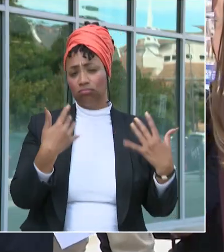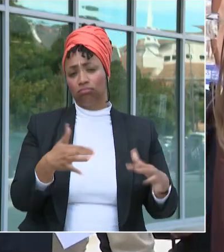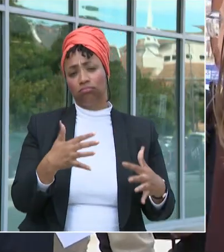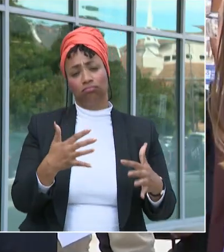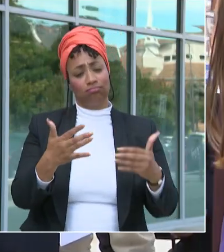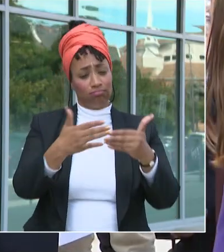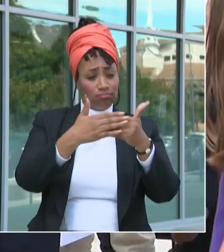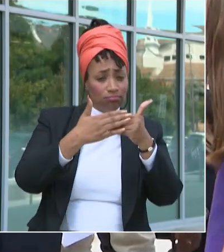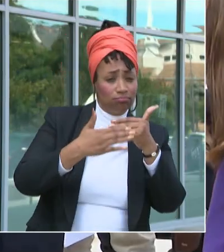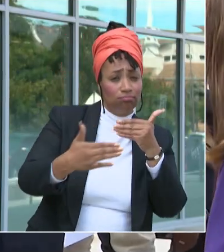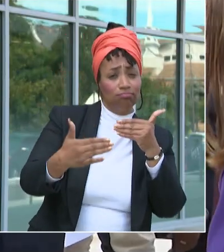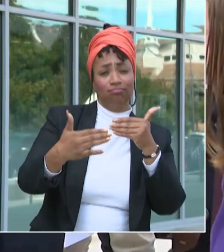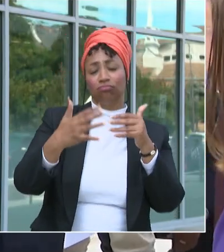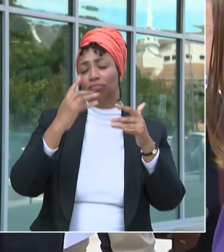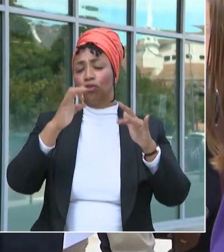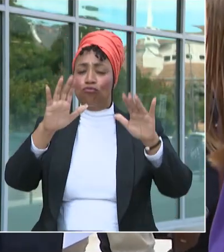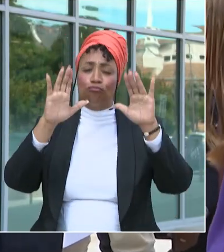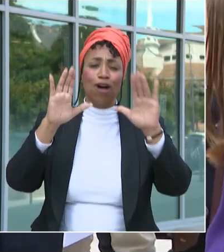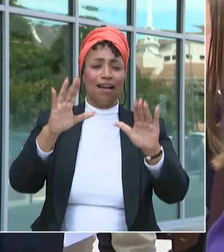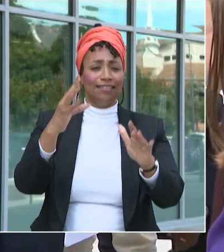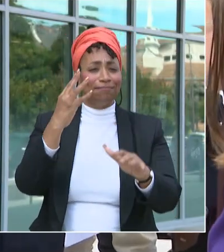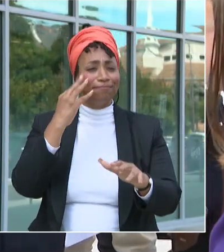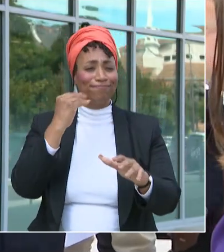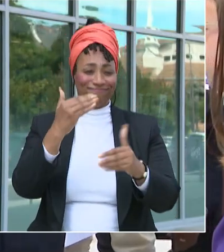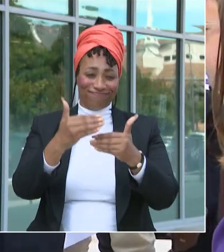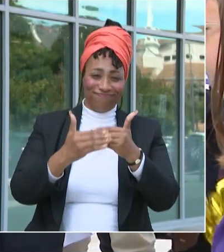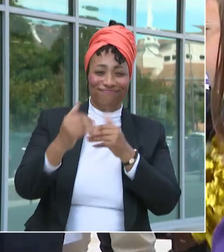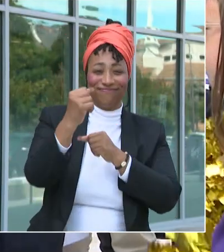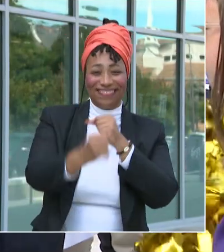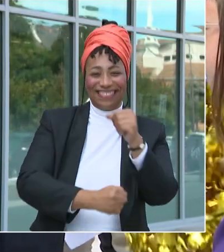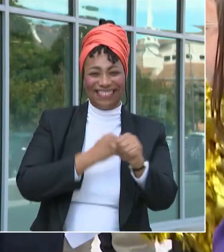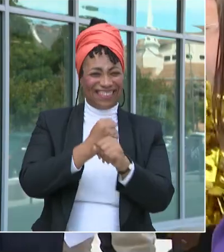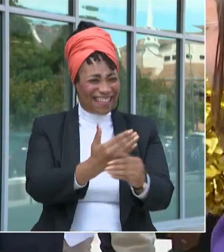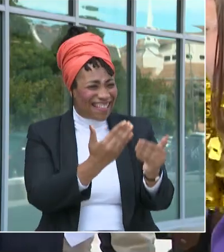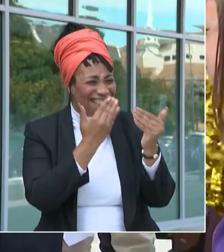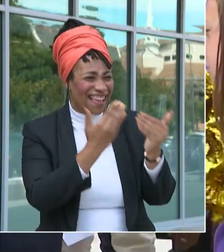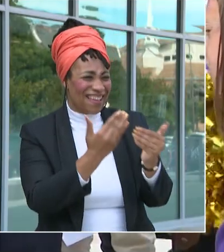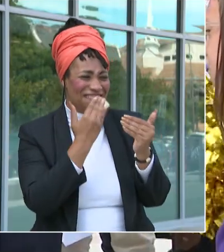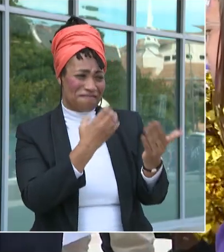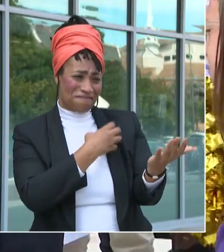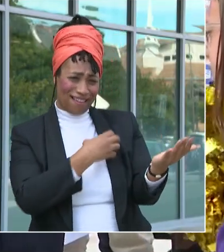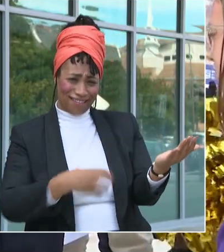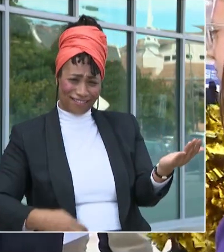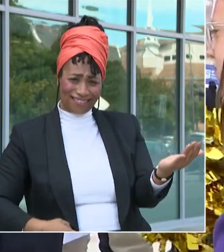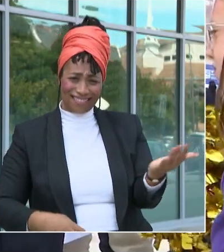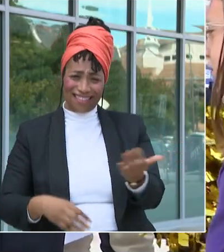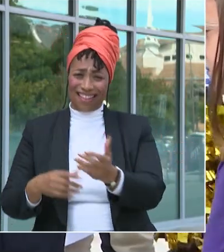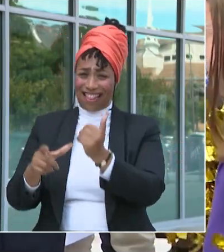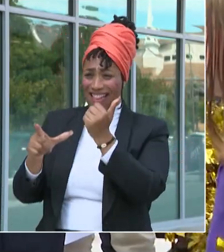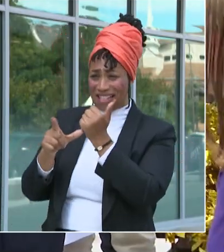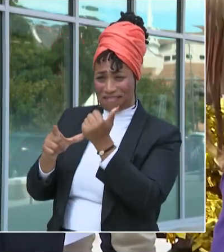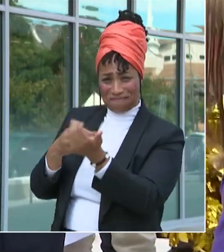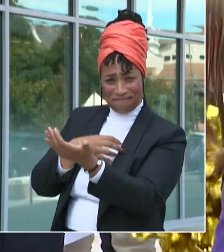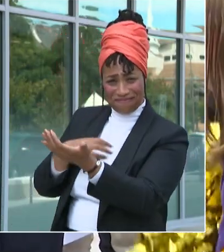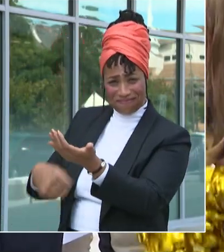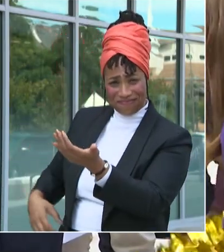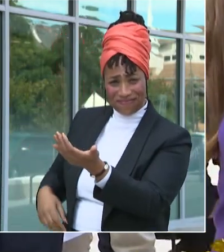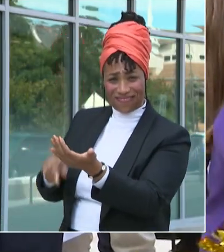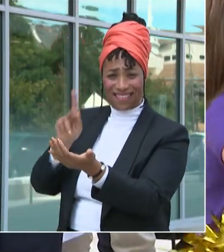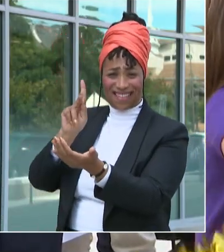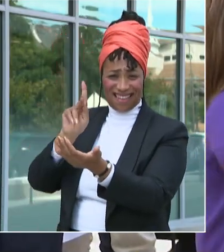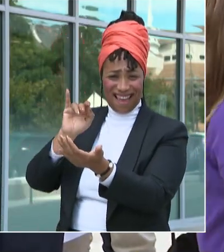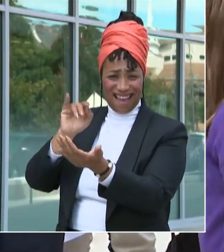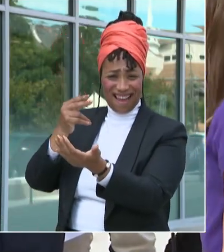years as students prepare for kindergarten. Thank you again, Mayor Bowser, to Deputy Mayor Kine, Dr. Mitchell, our